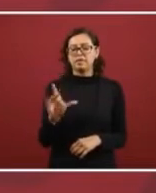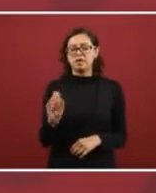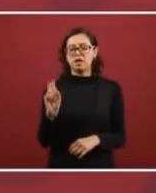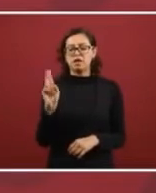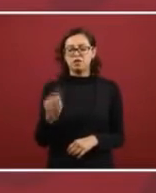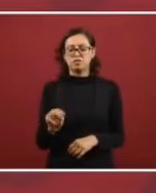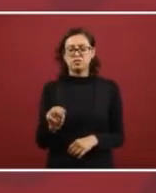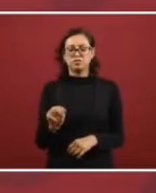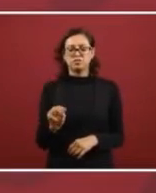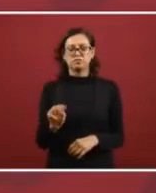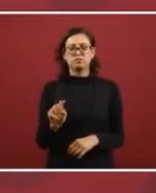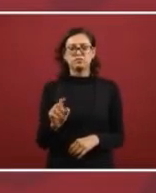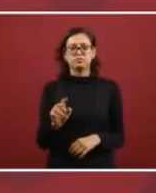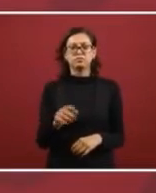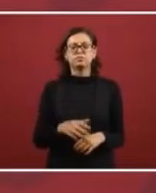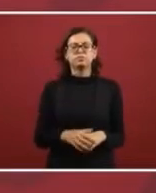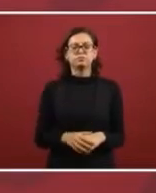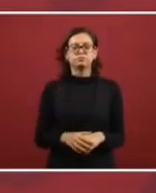y,